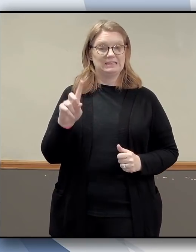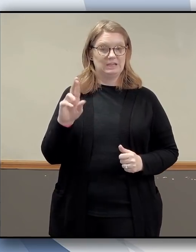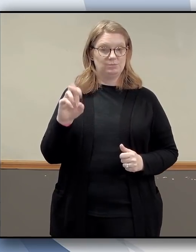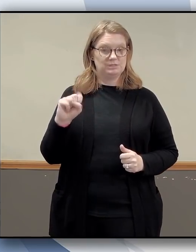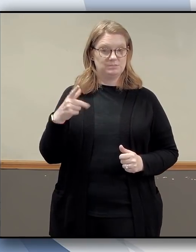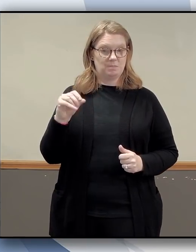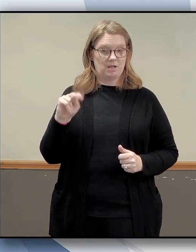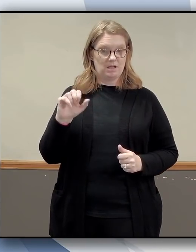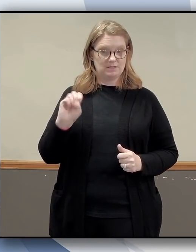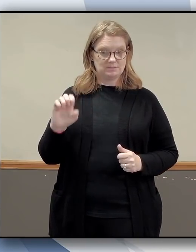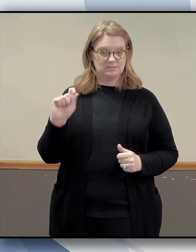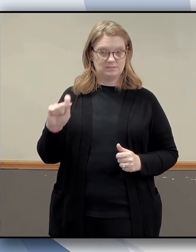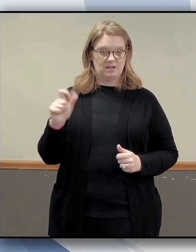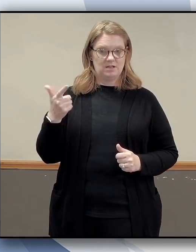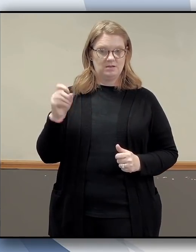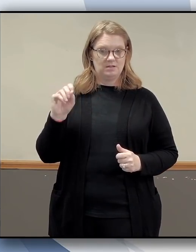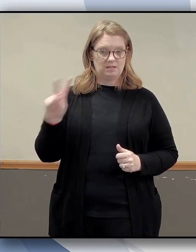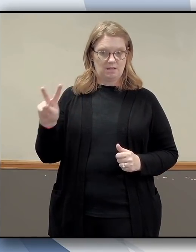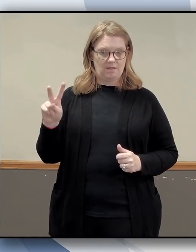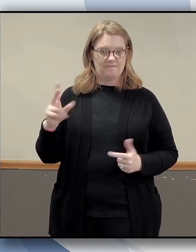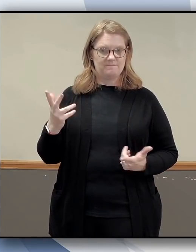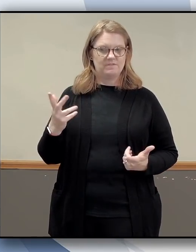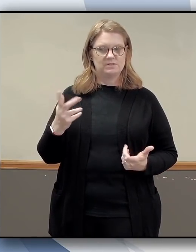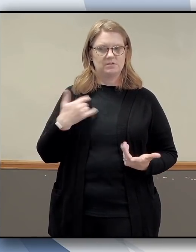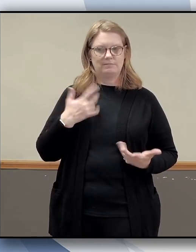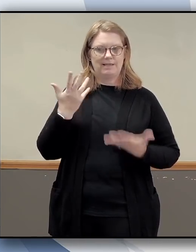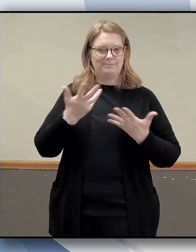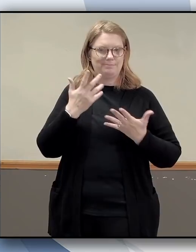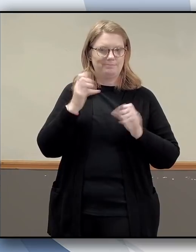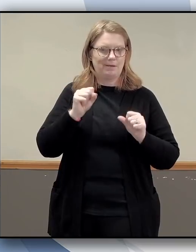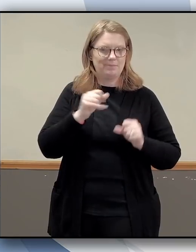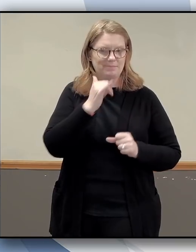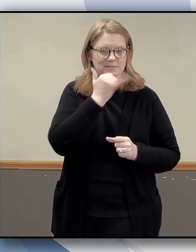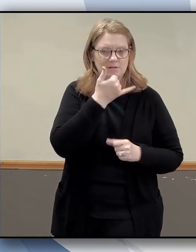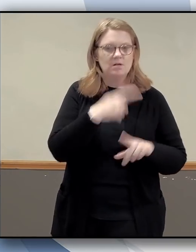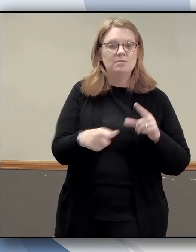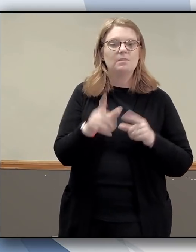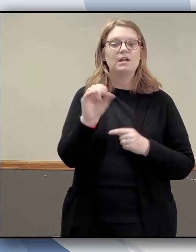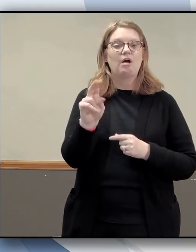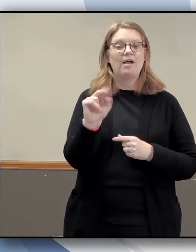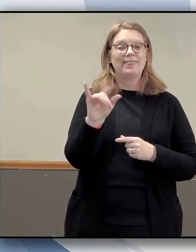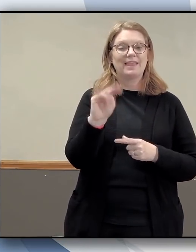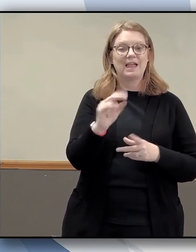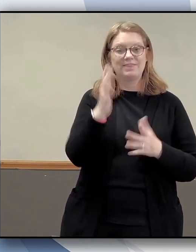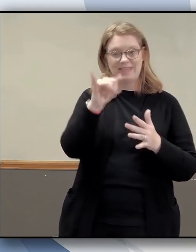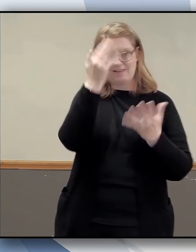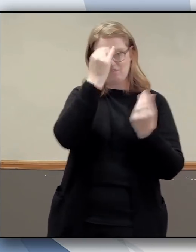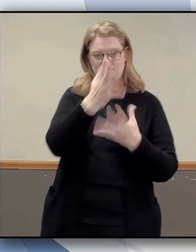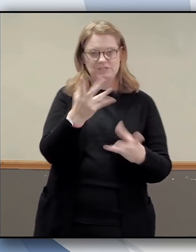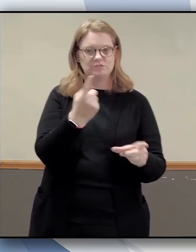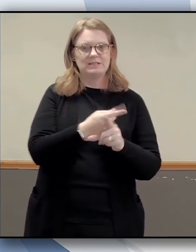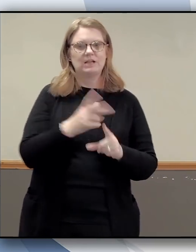said when I was walking through the slides, because what'll be online is the accurate information. Okay, Matt?